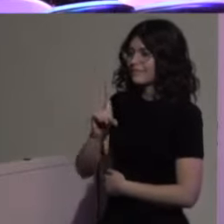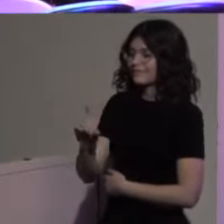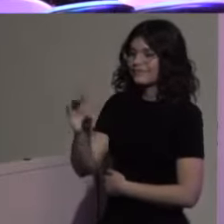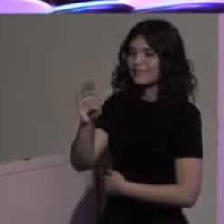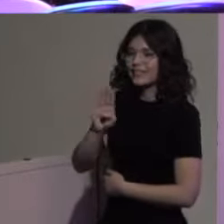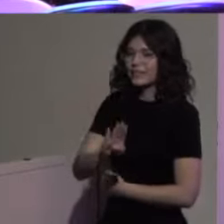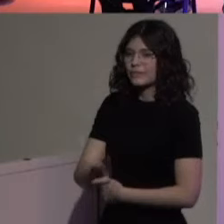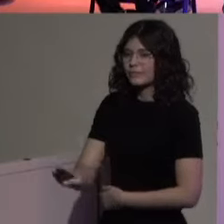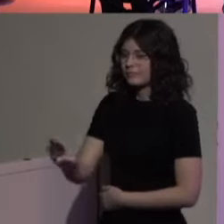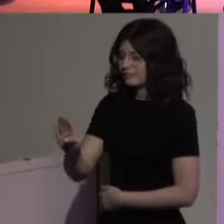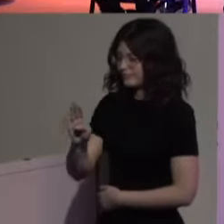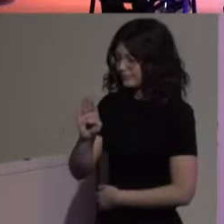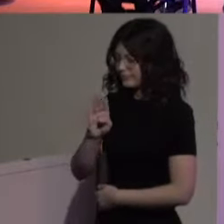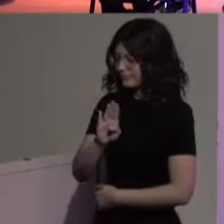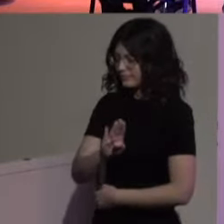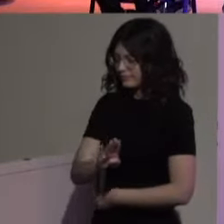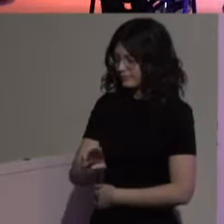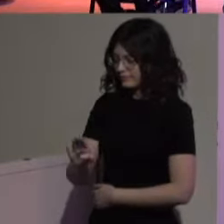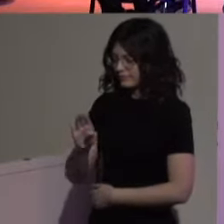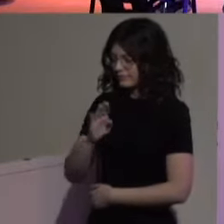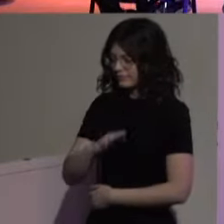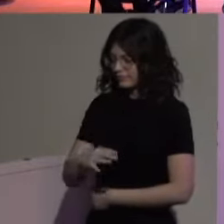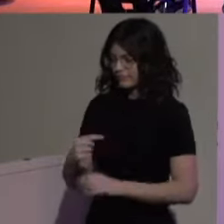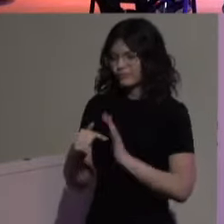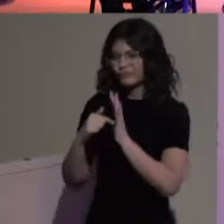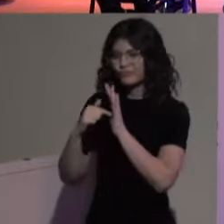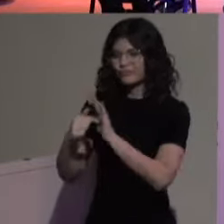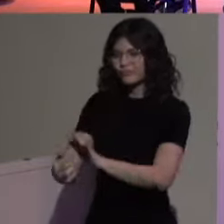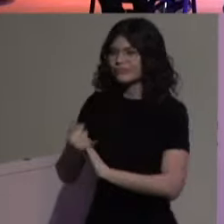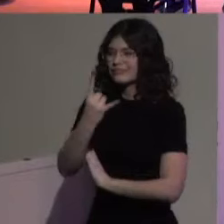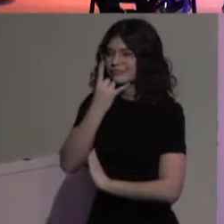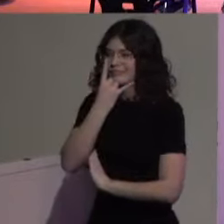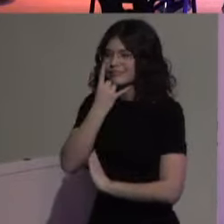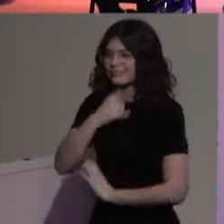CSDB, show bold a cry.